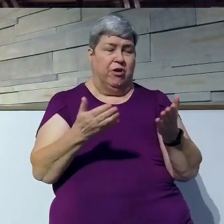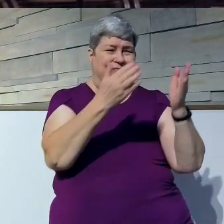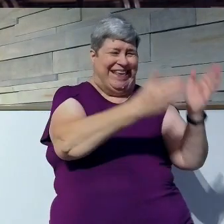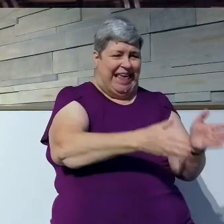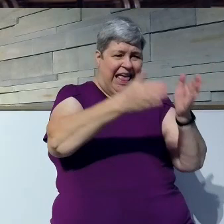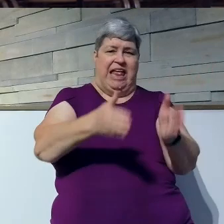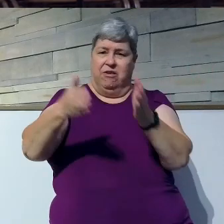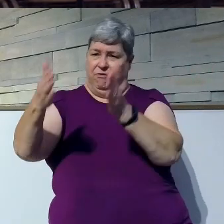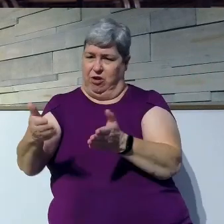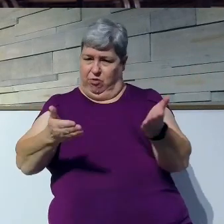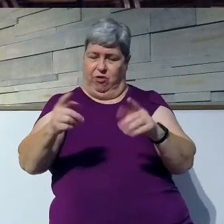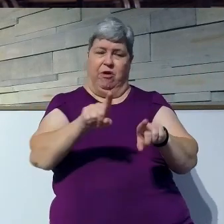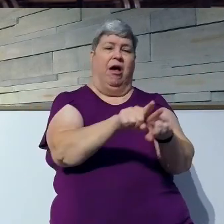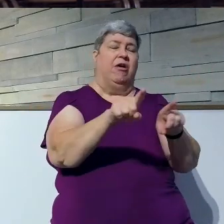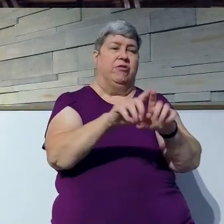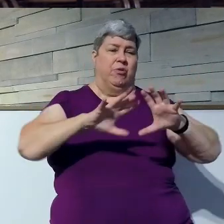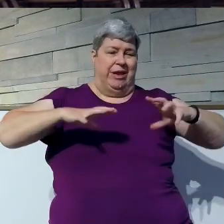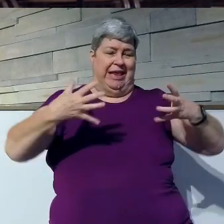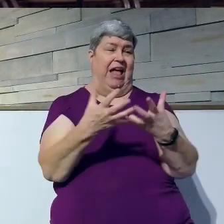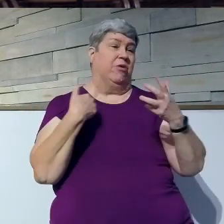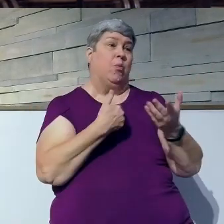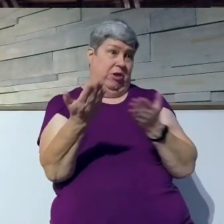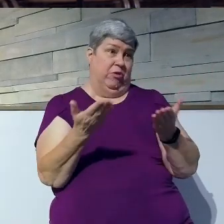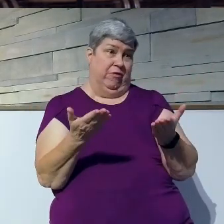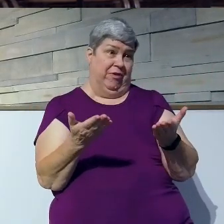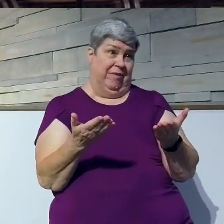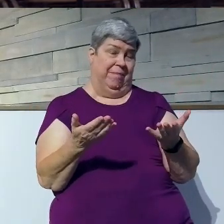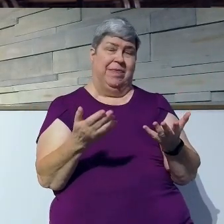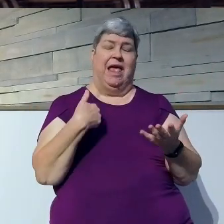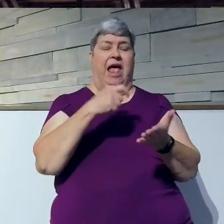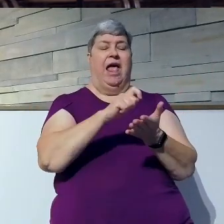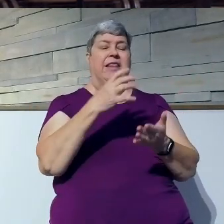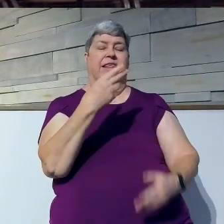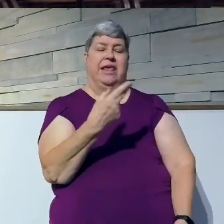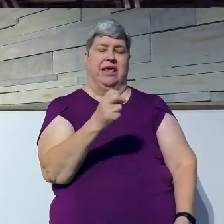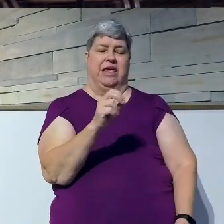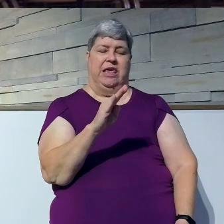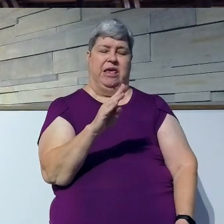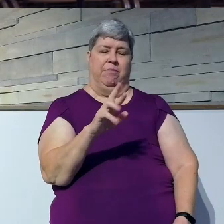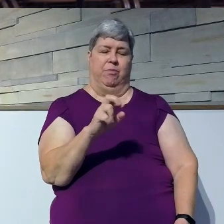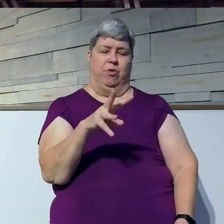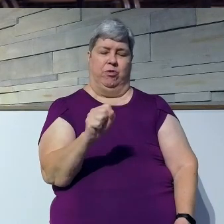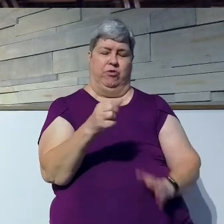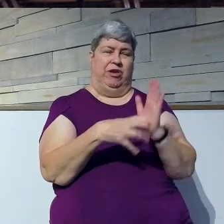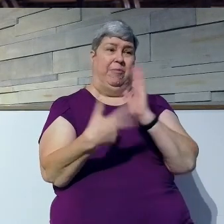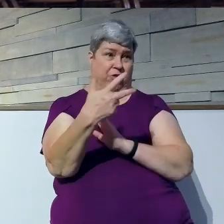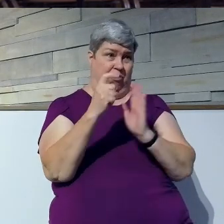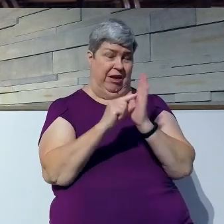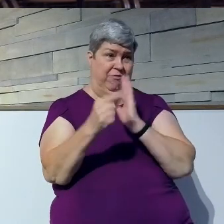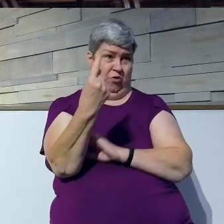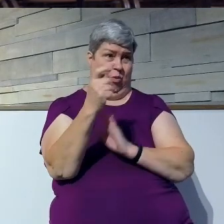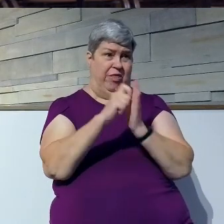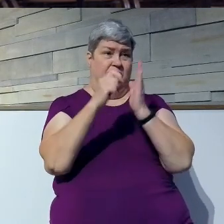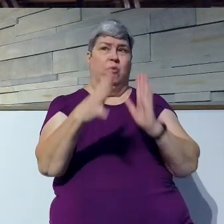individually, we serve as a team. And that's what our writer of Hebrews chapter 3 verse 1 is addressing. So if you